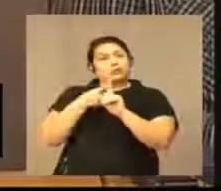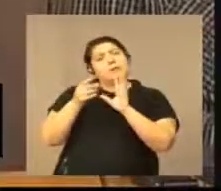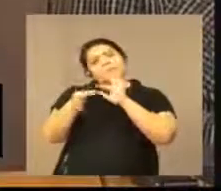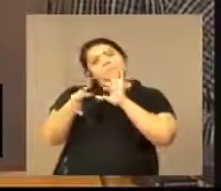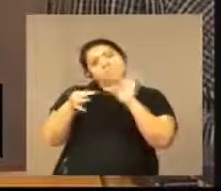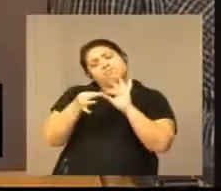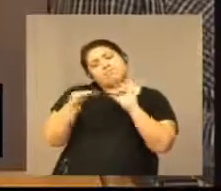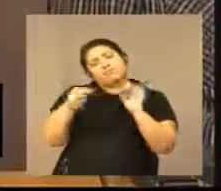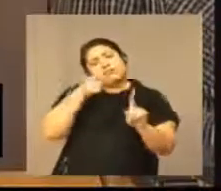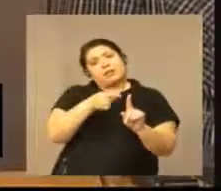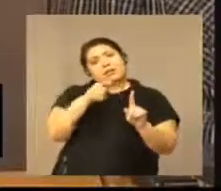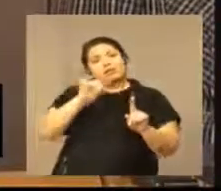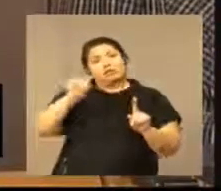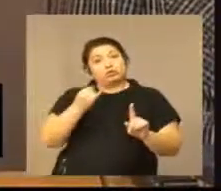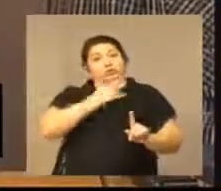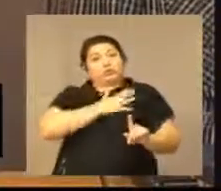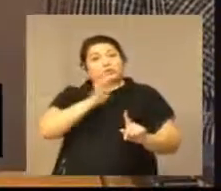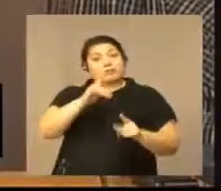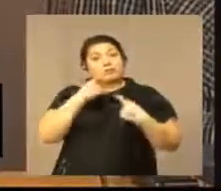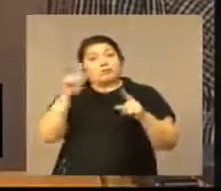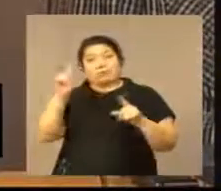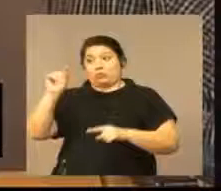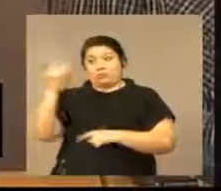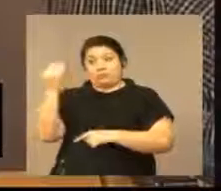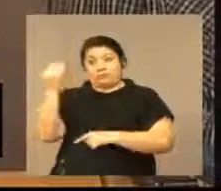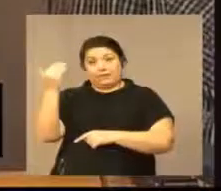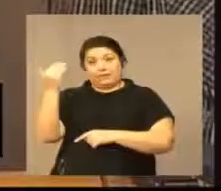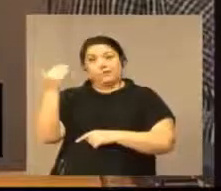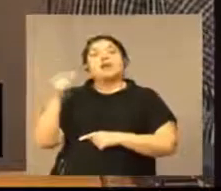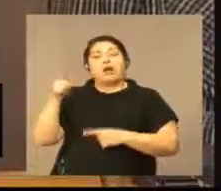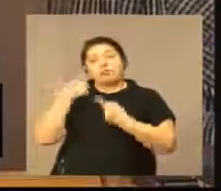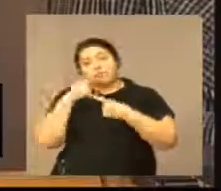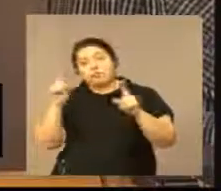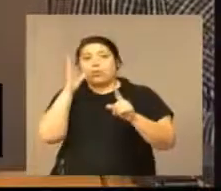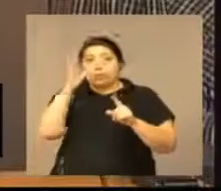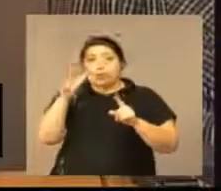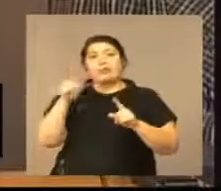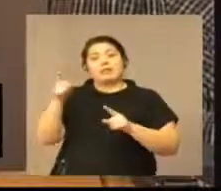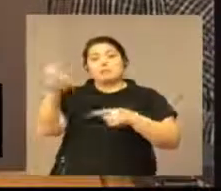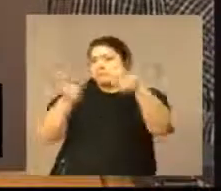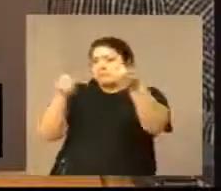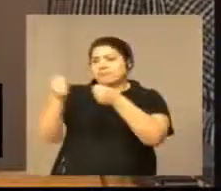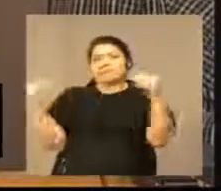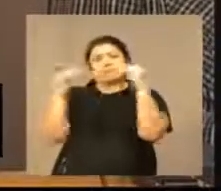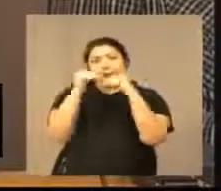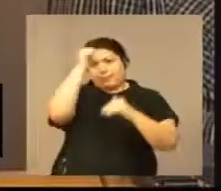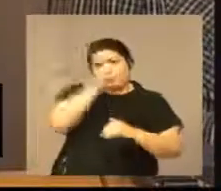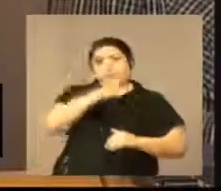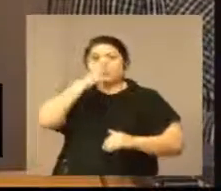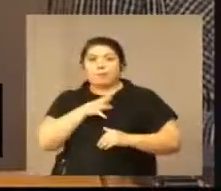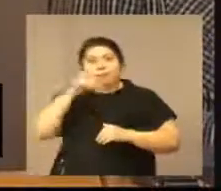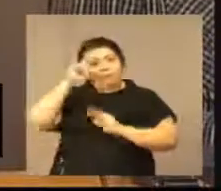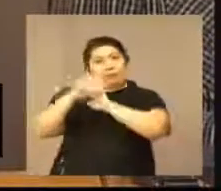Trudeau's announcement in 2015 and the establishment of a gender-based cabinet. This caught